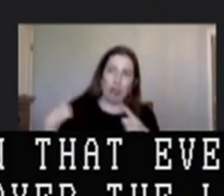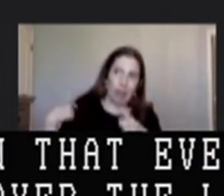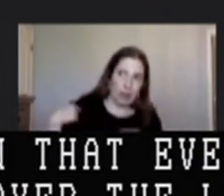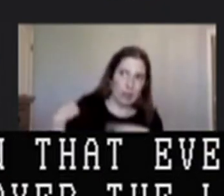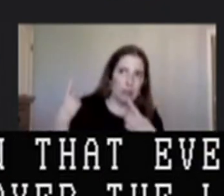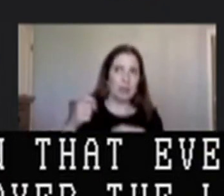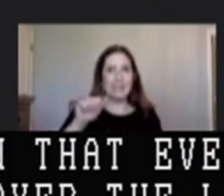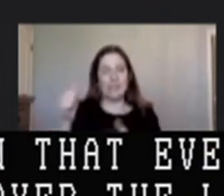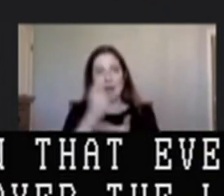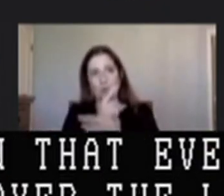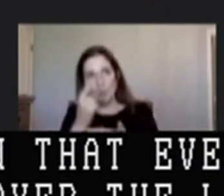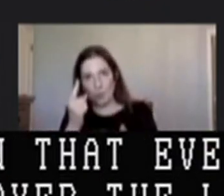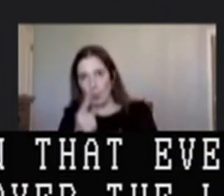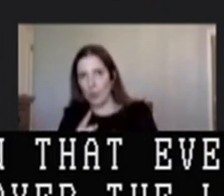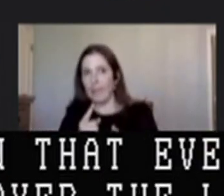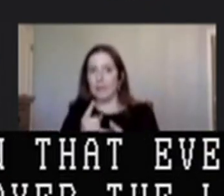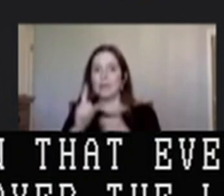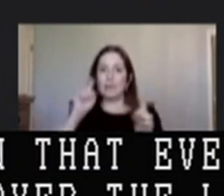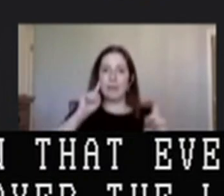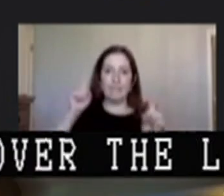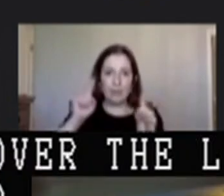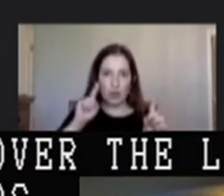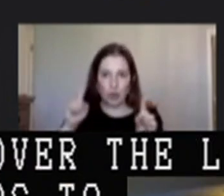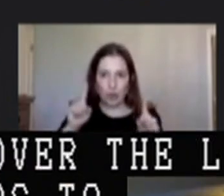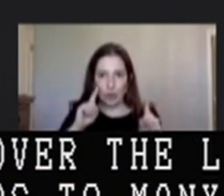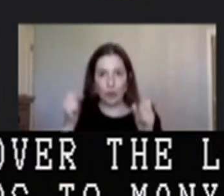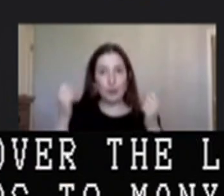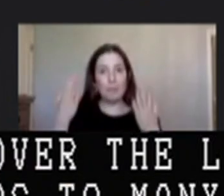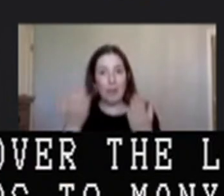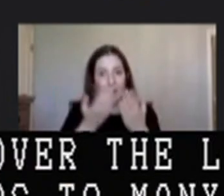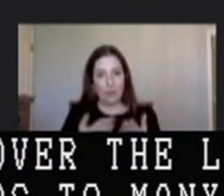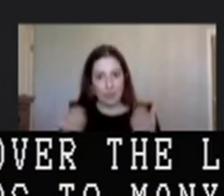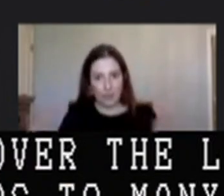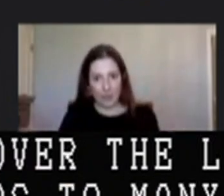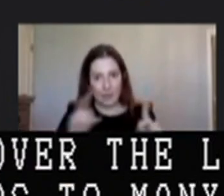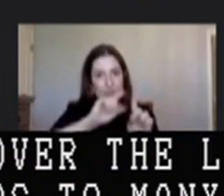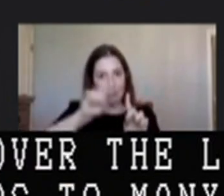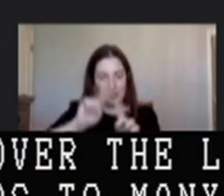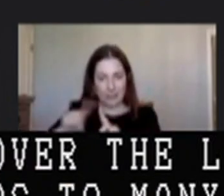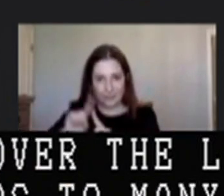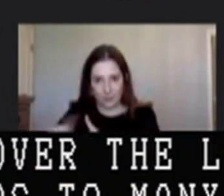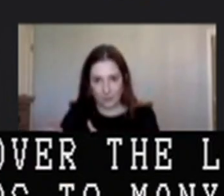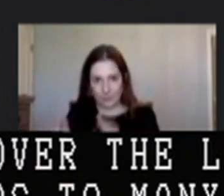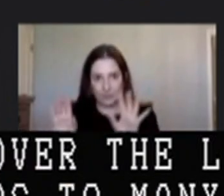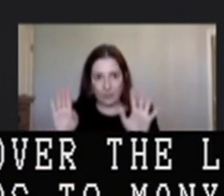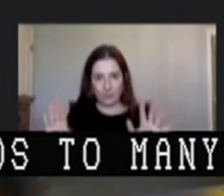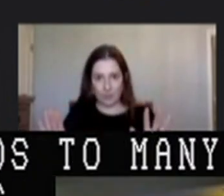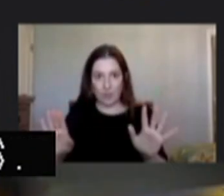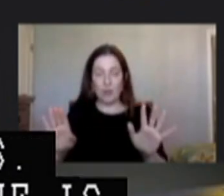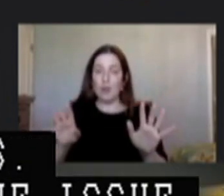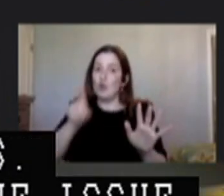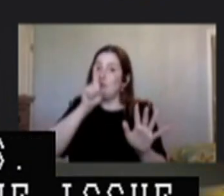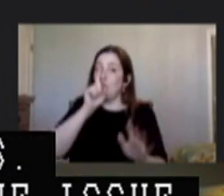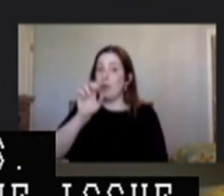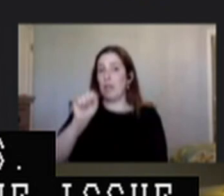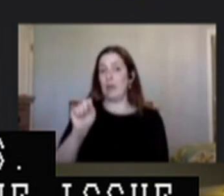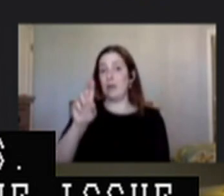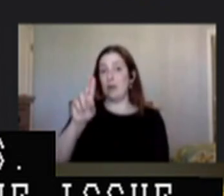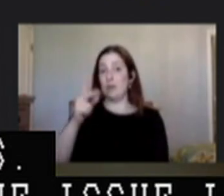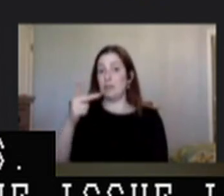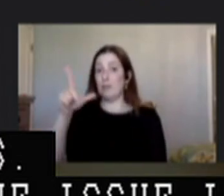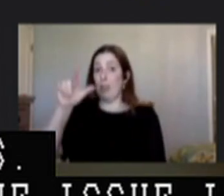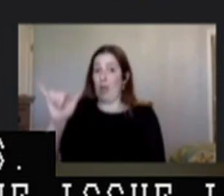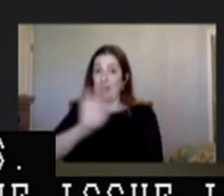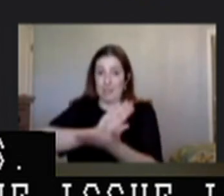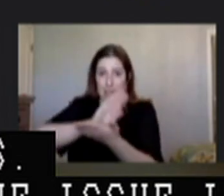to many different things, but the issue is supply. There are